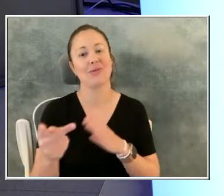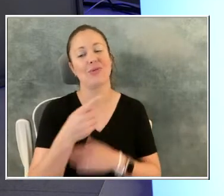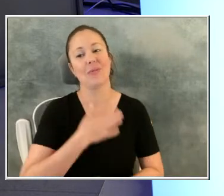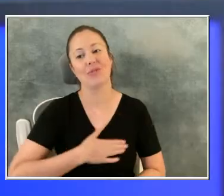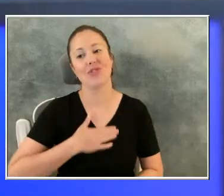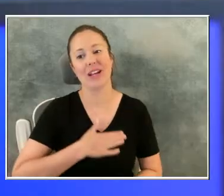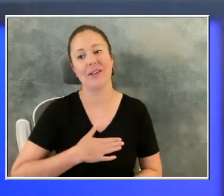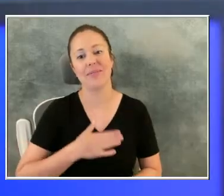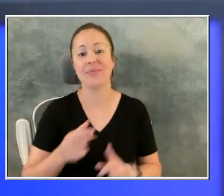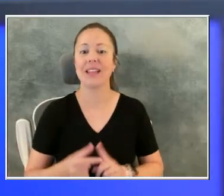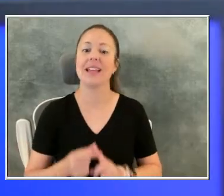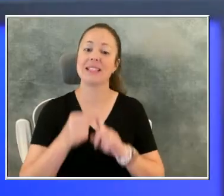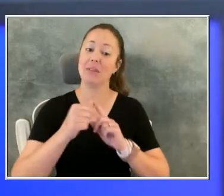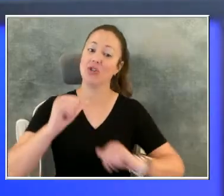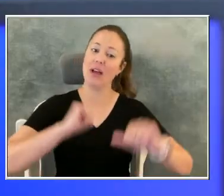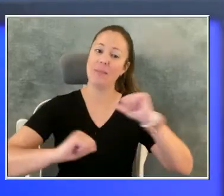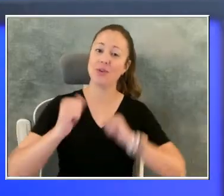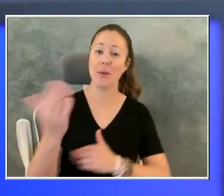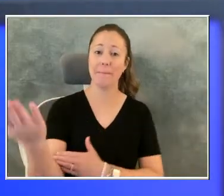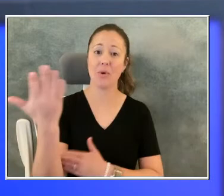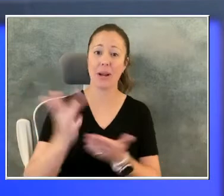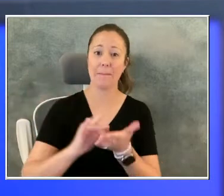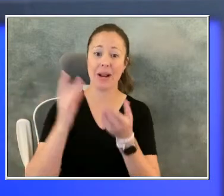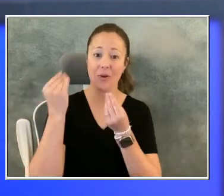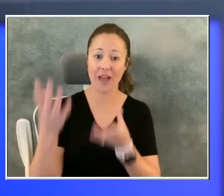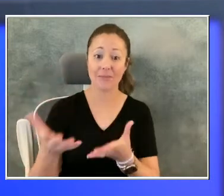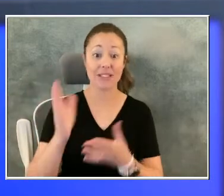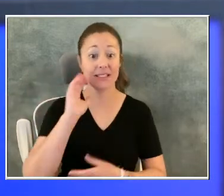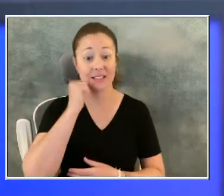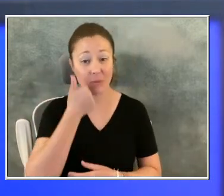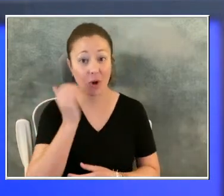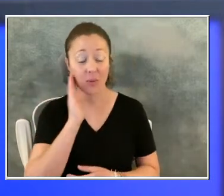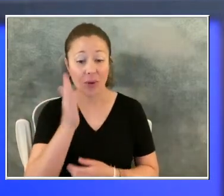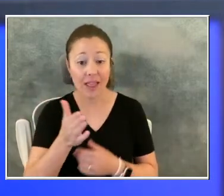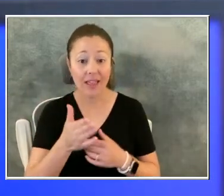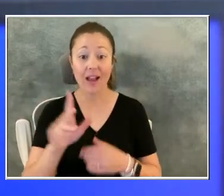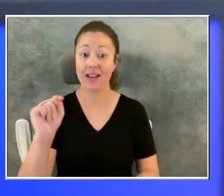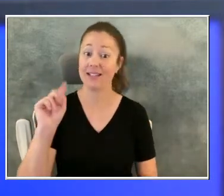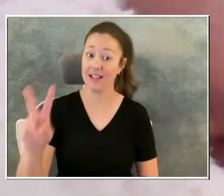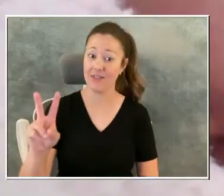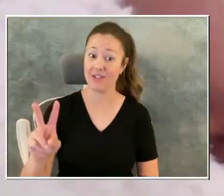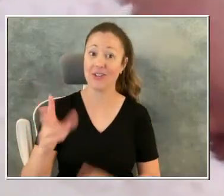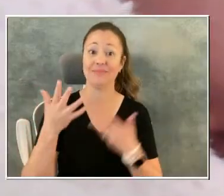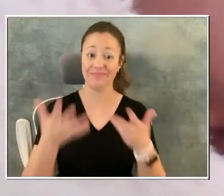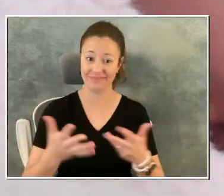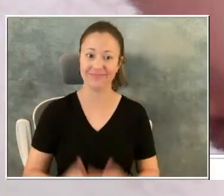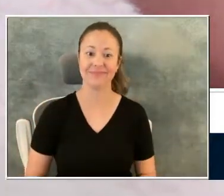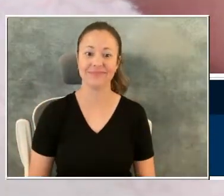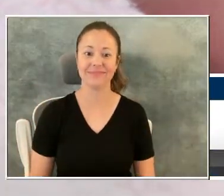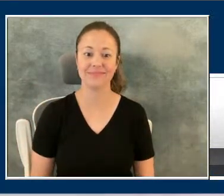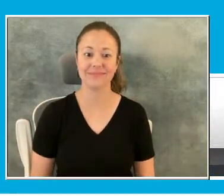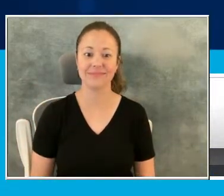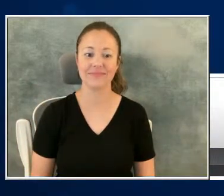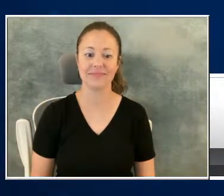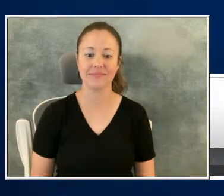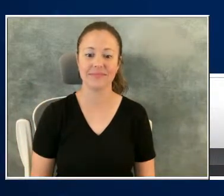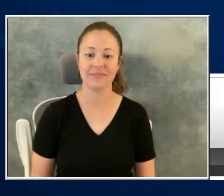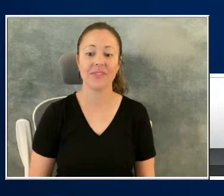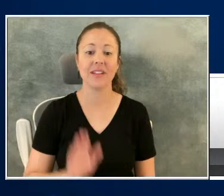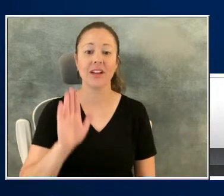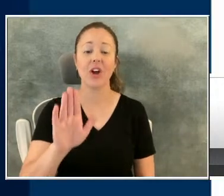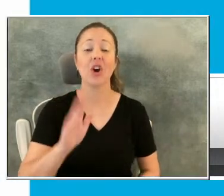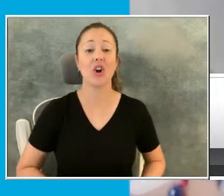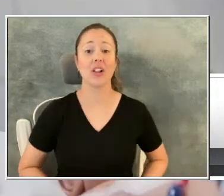special episode of the Morning Medical Update airs tomorrow on television. Here's a preview. Her little life is counting on them to